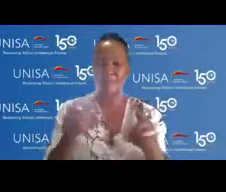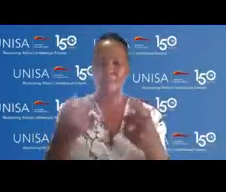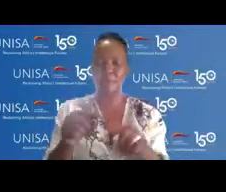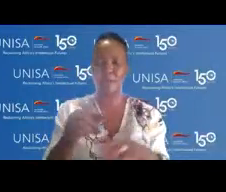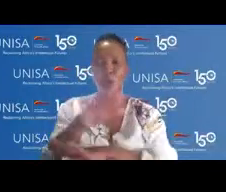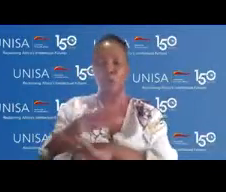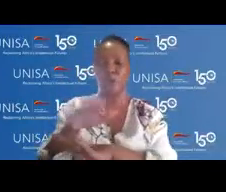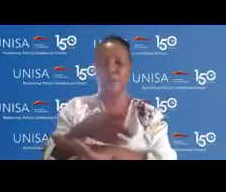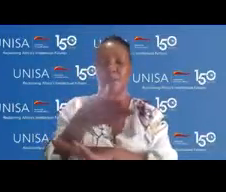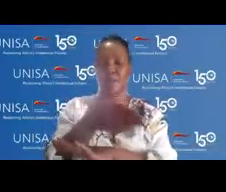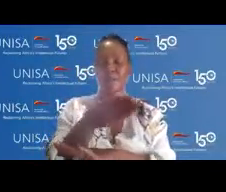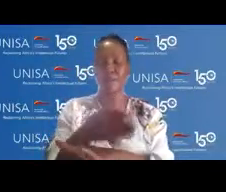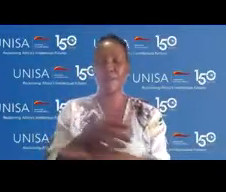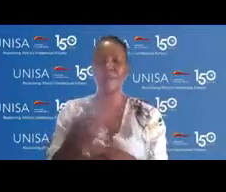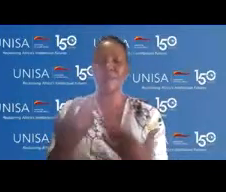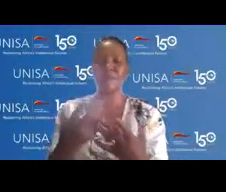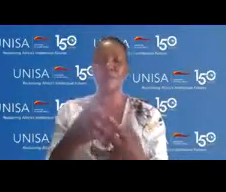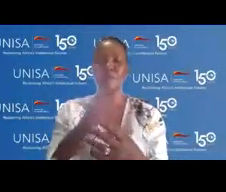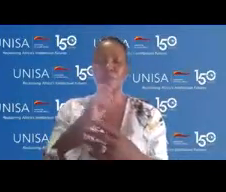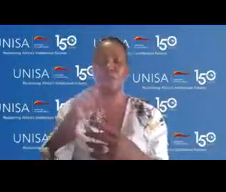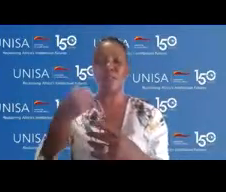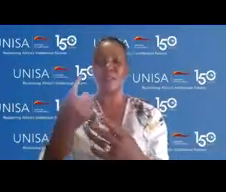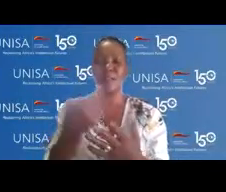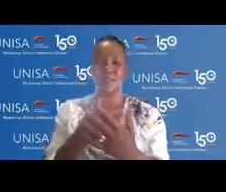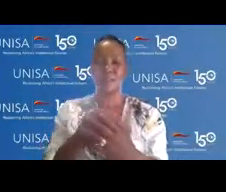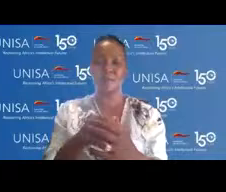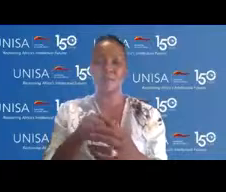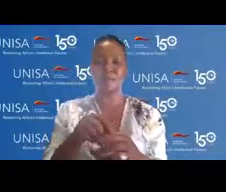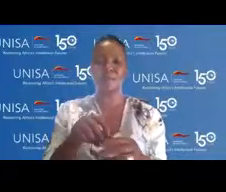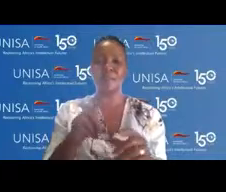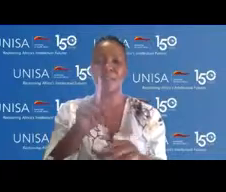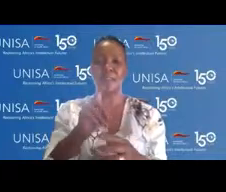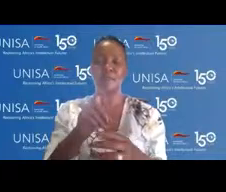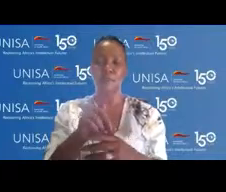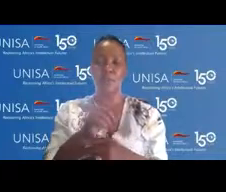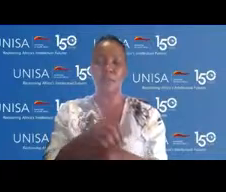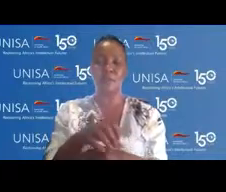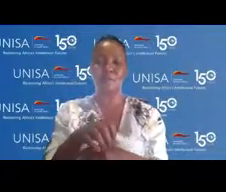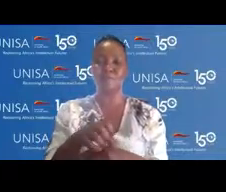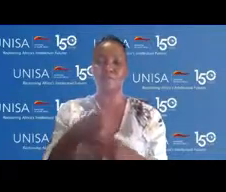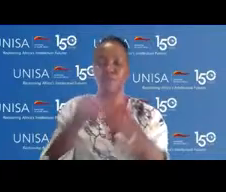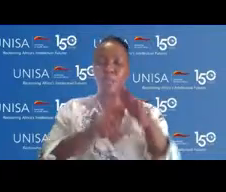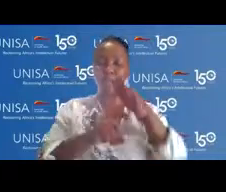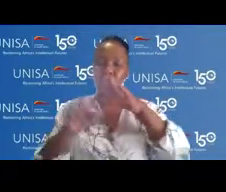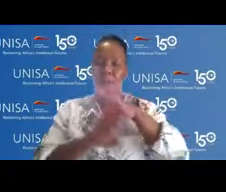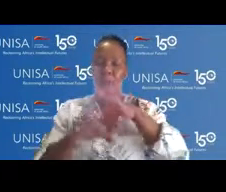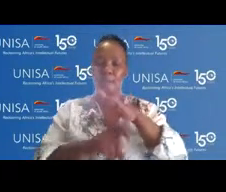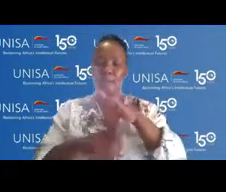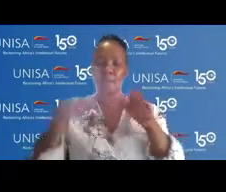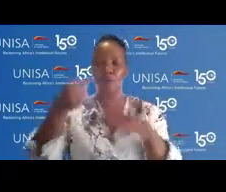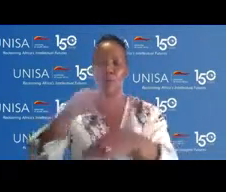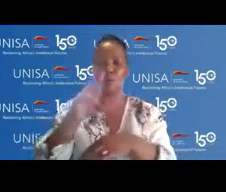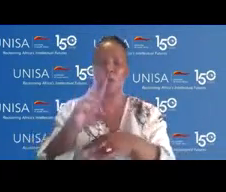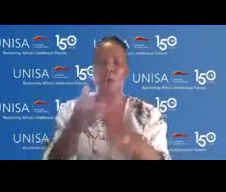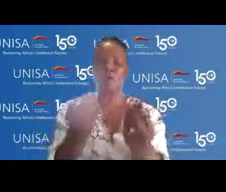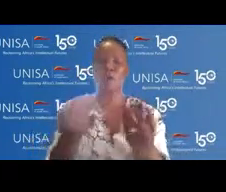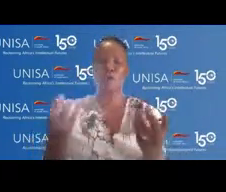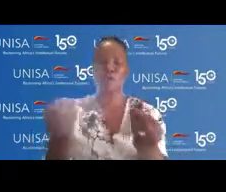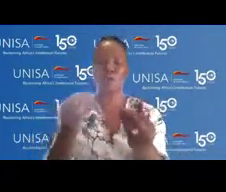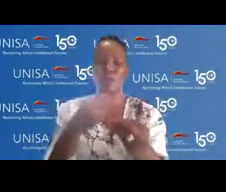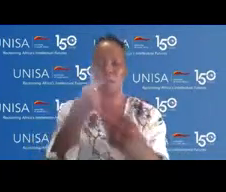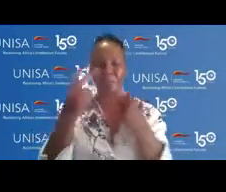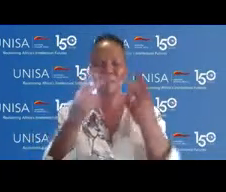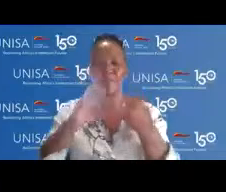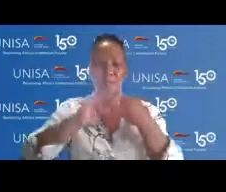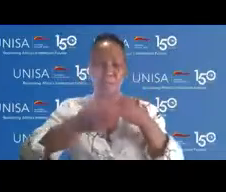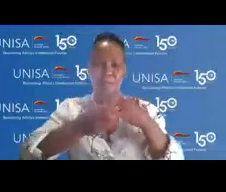Google search there. Click on secure QR code, and then it's waiting for me to scan. So let me see if I can try this